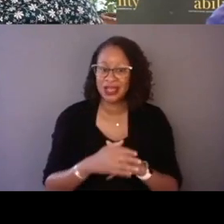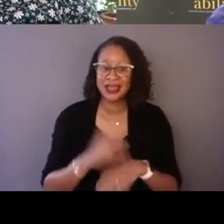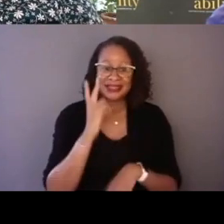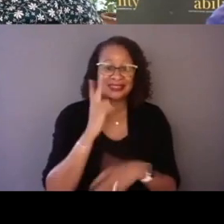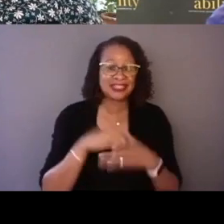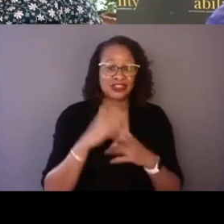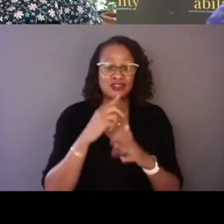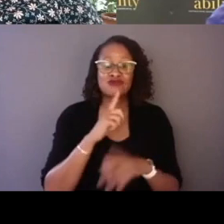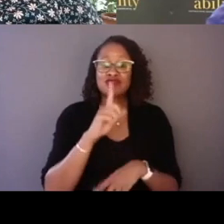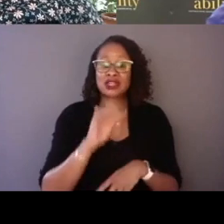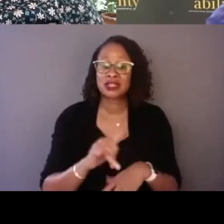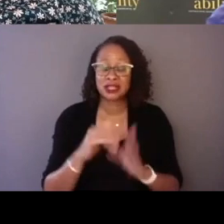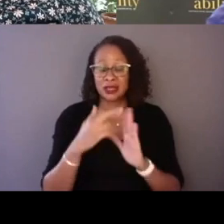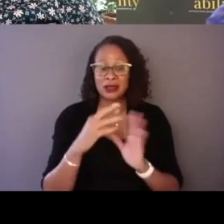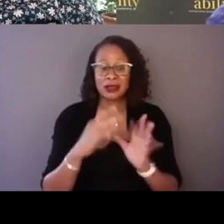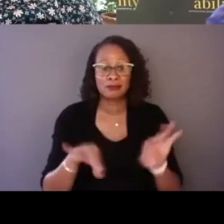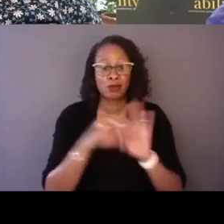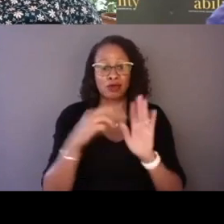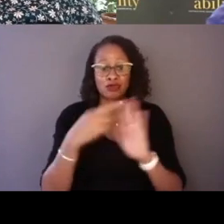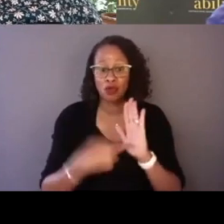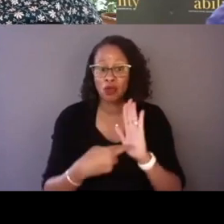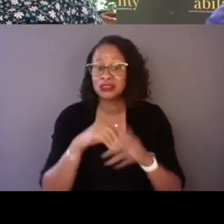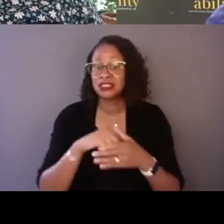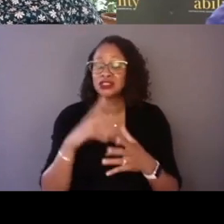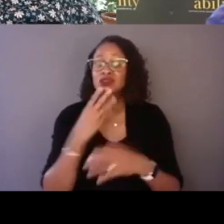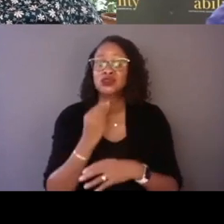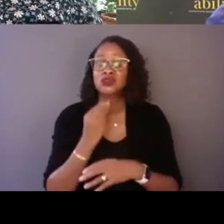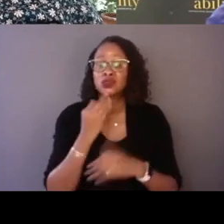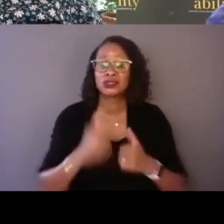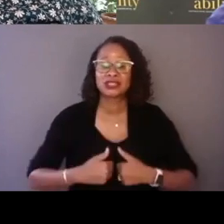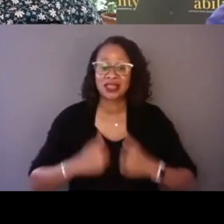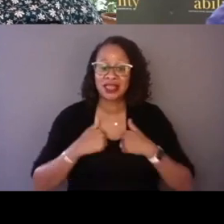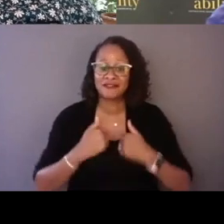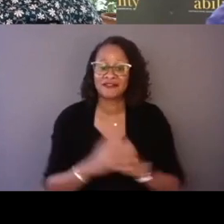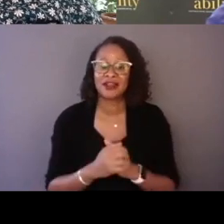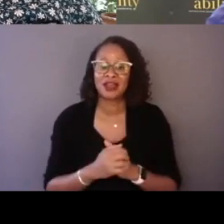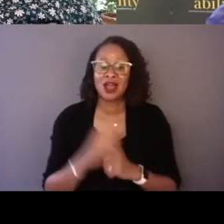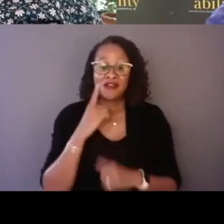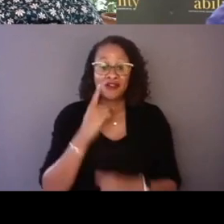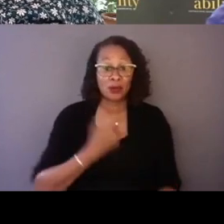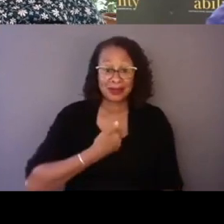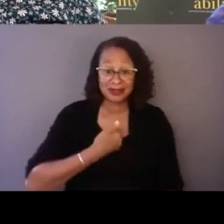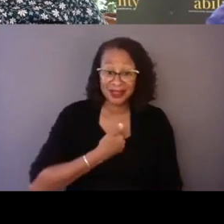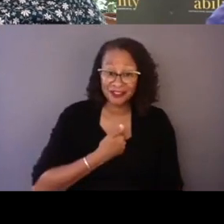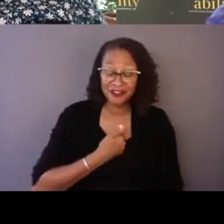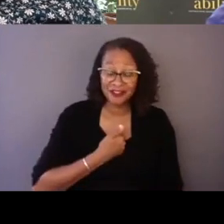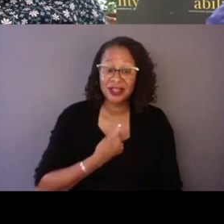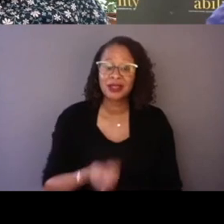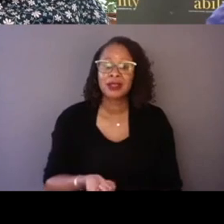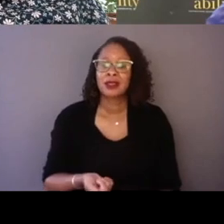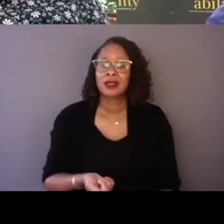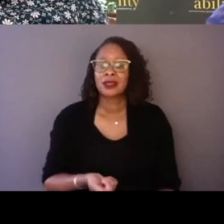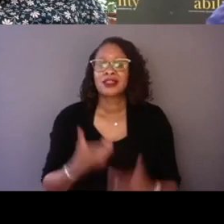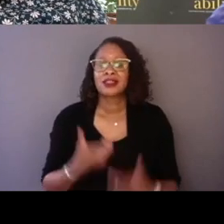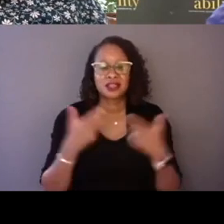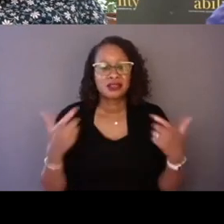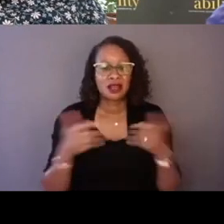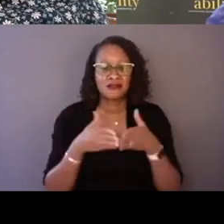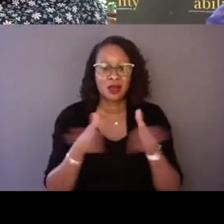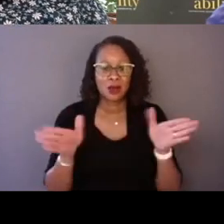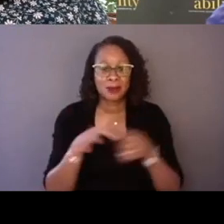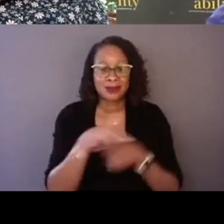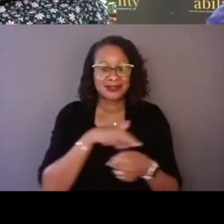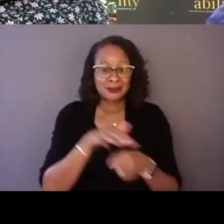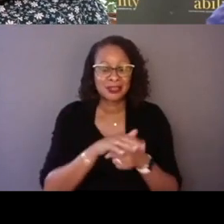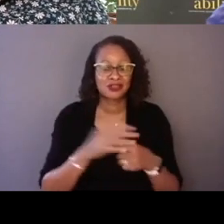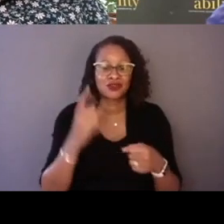roles that we have in Jewish life. So for me, I actually will say there's a lot of open space for me to go